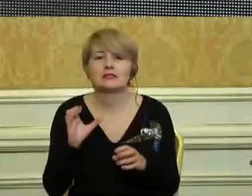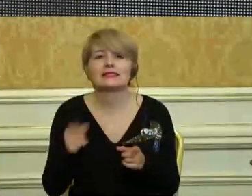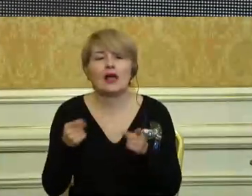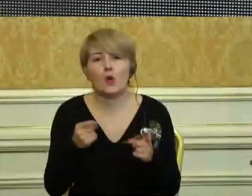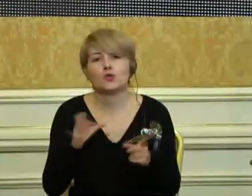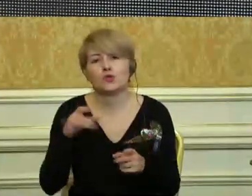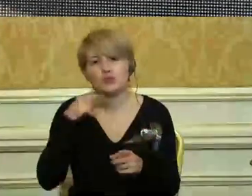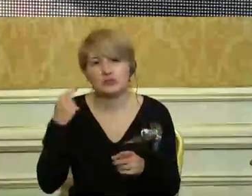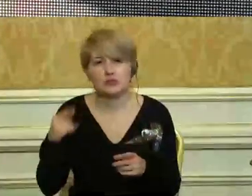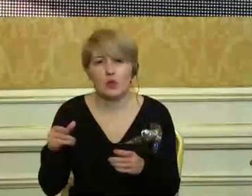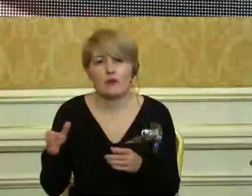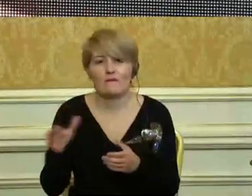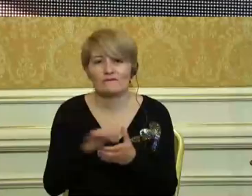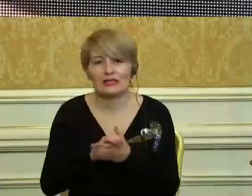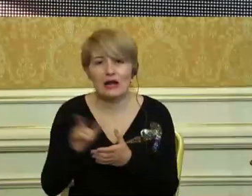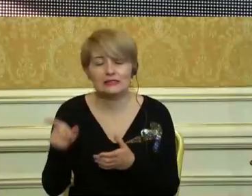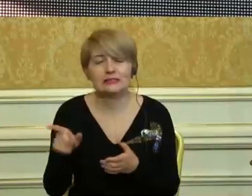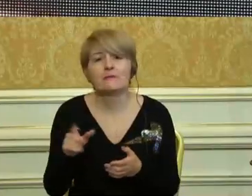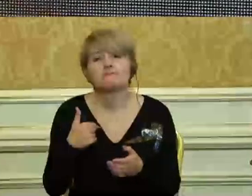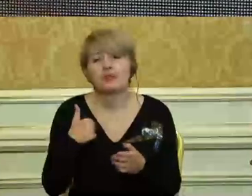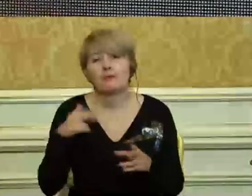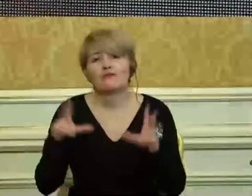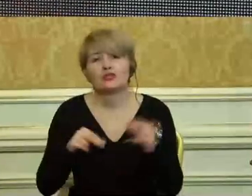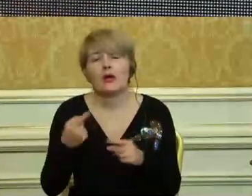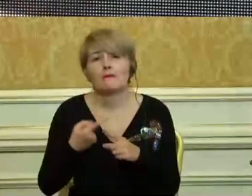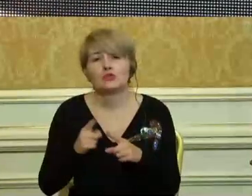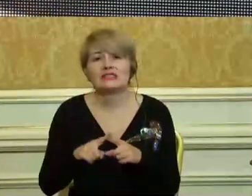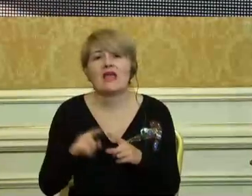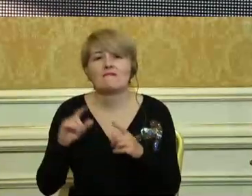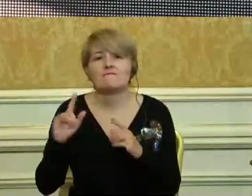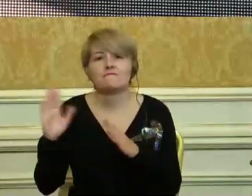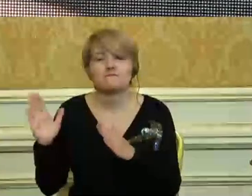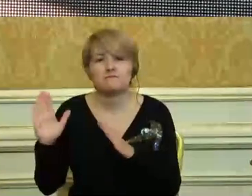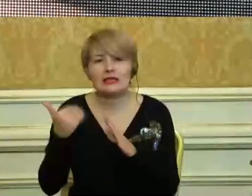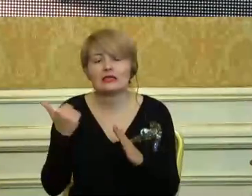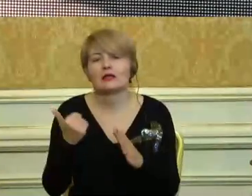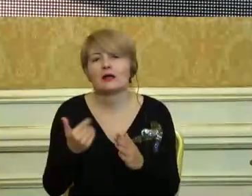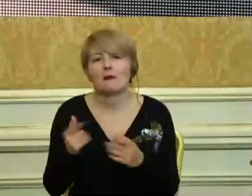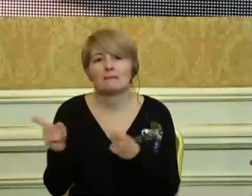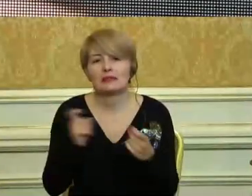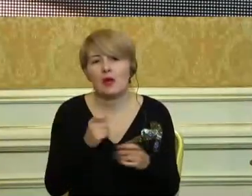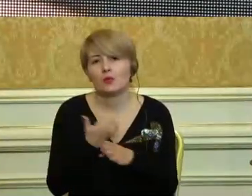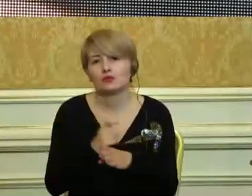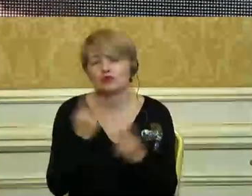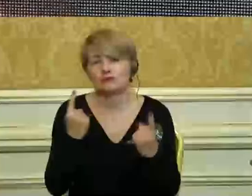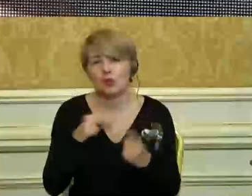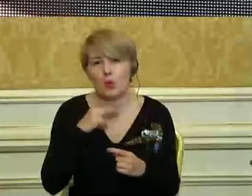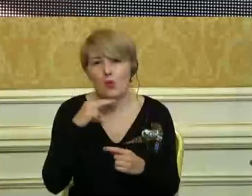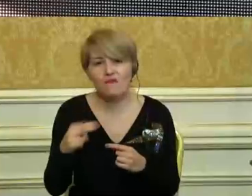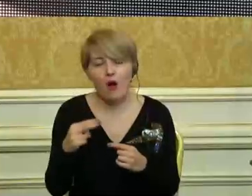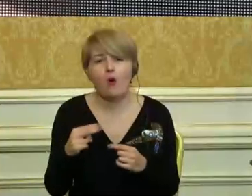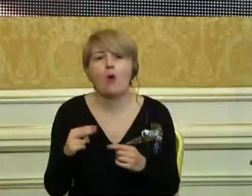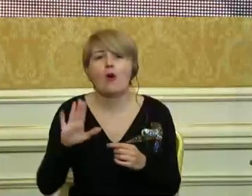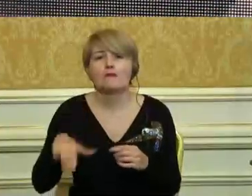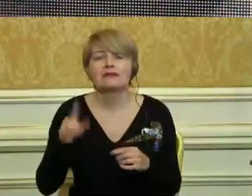know, this challenge came into sharper focus after Russia attacked Ukraine's vessels and captured the crew members and the